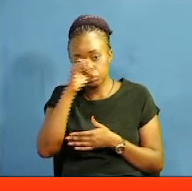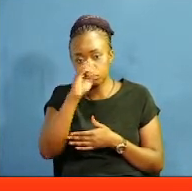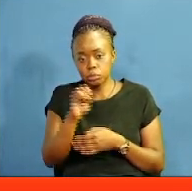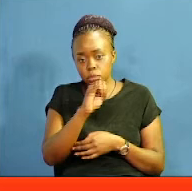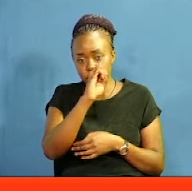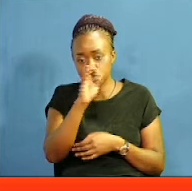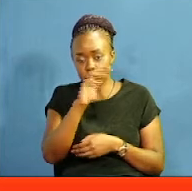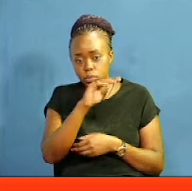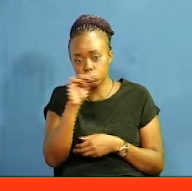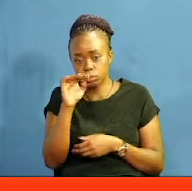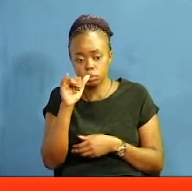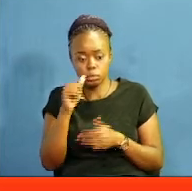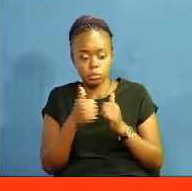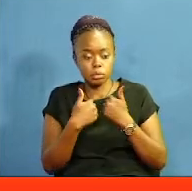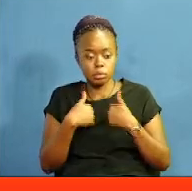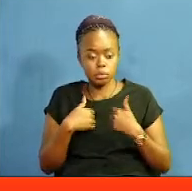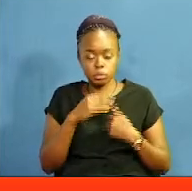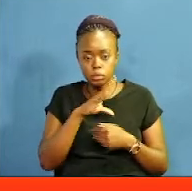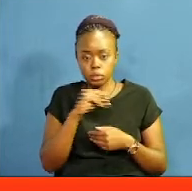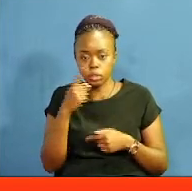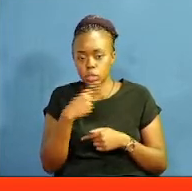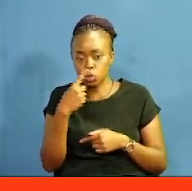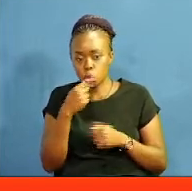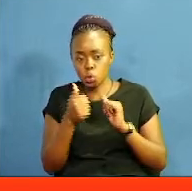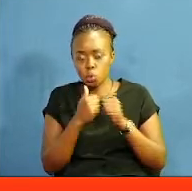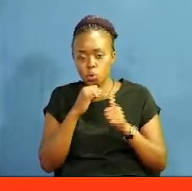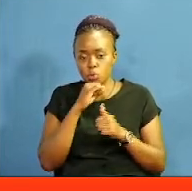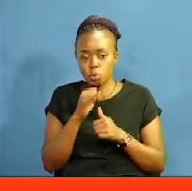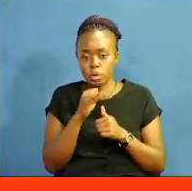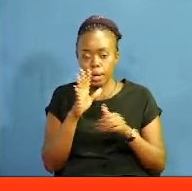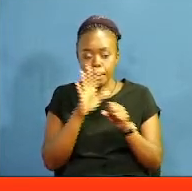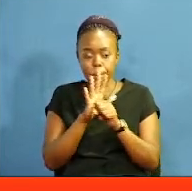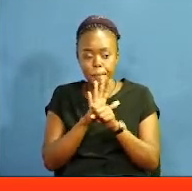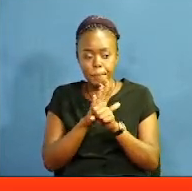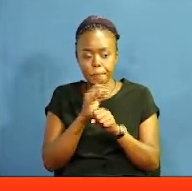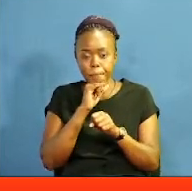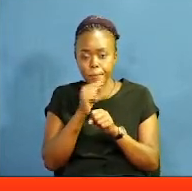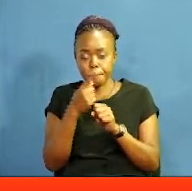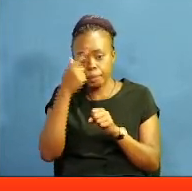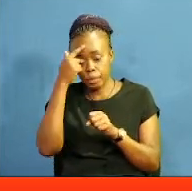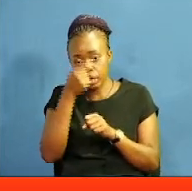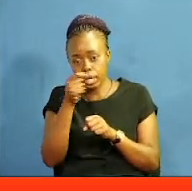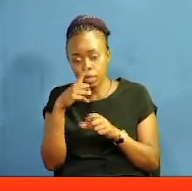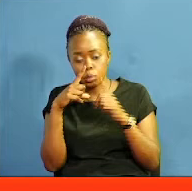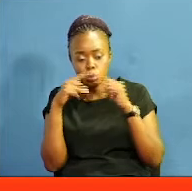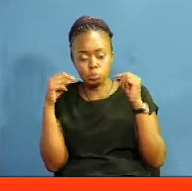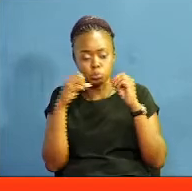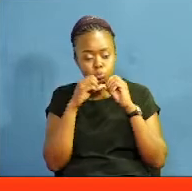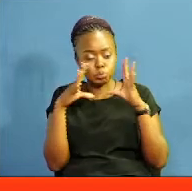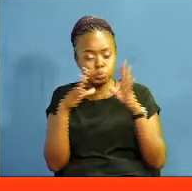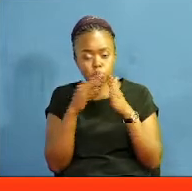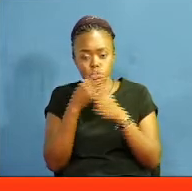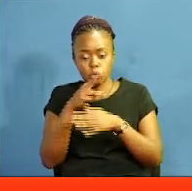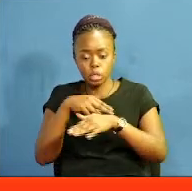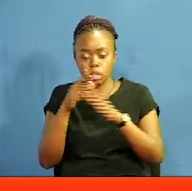Jimmy Wanjigi is having on this, and Justin Muturi, in as much as yes, is the Speaker of the National